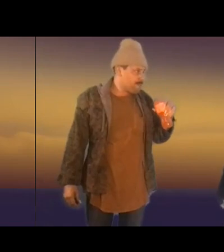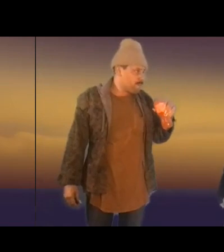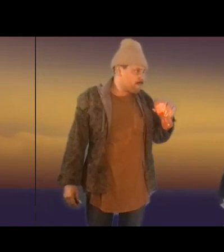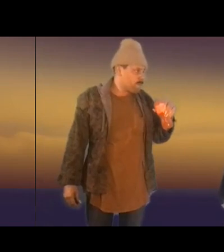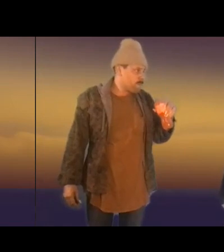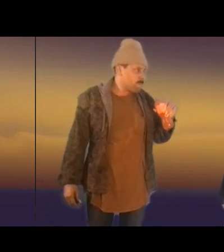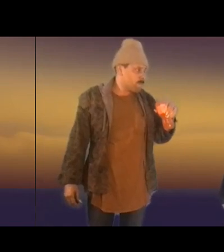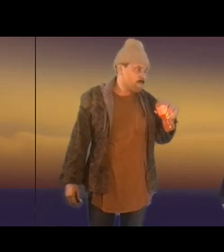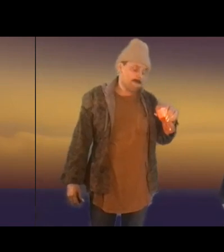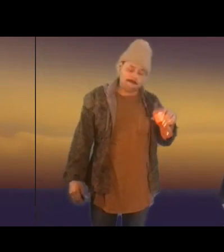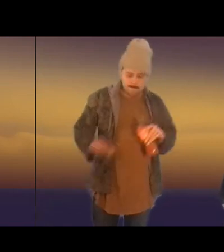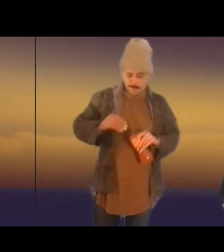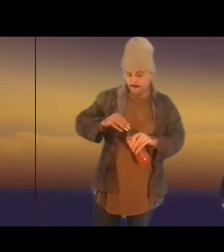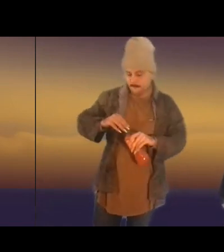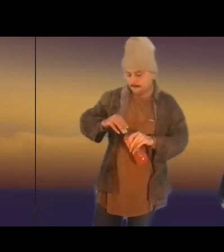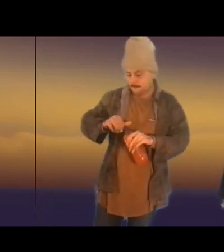help him.